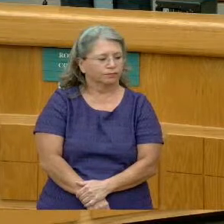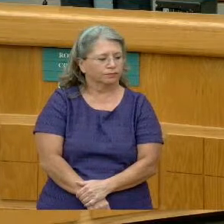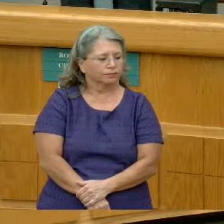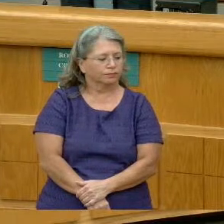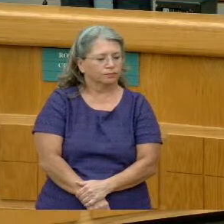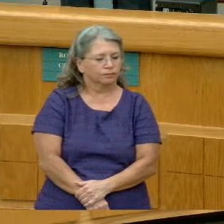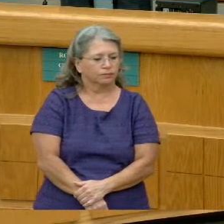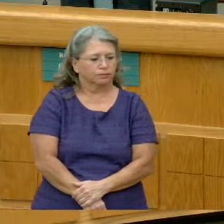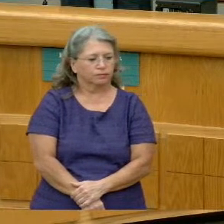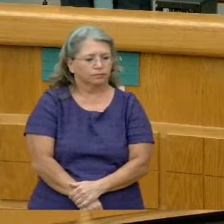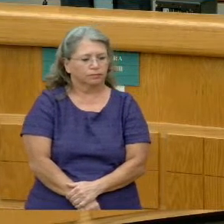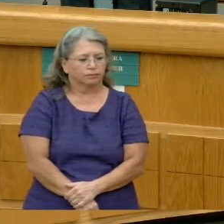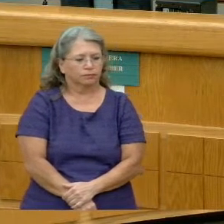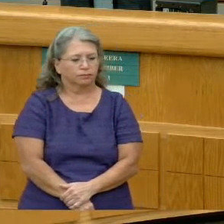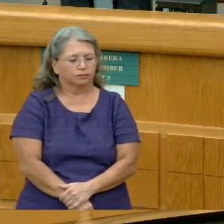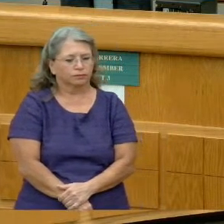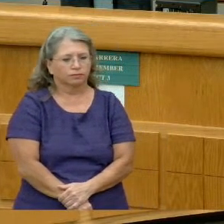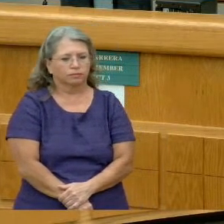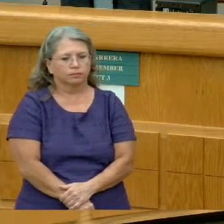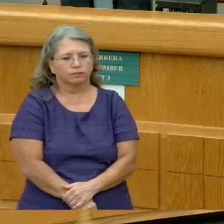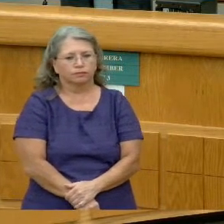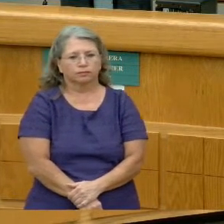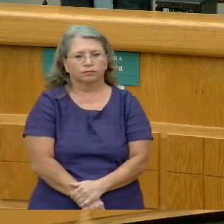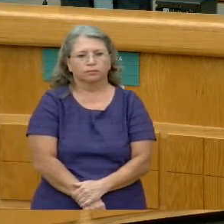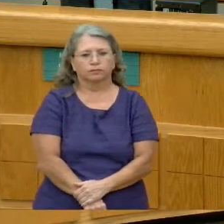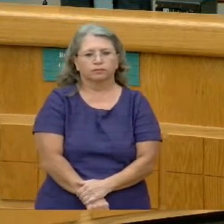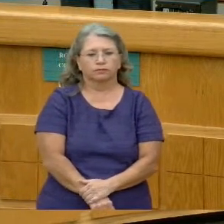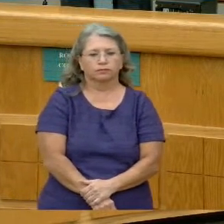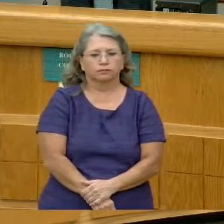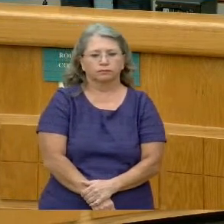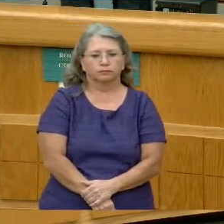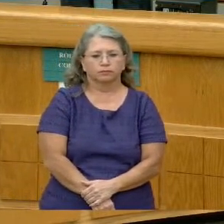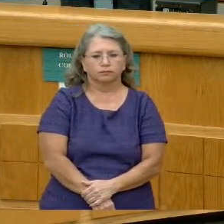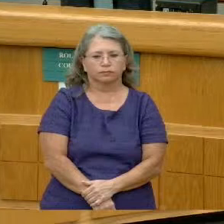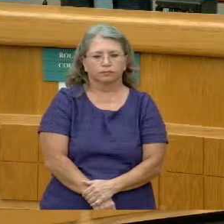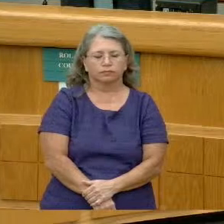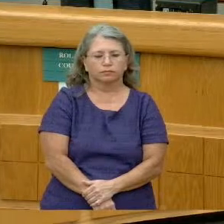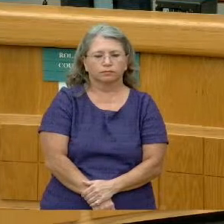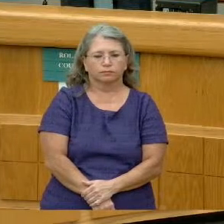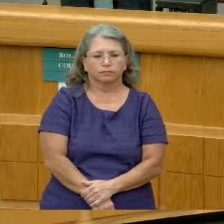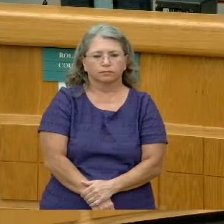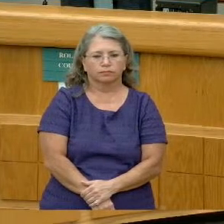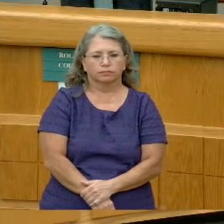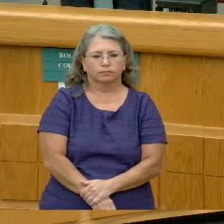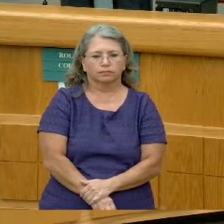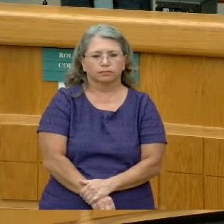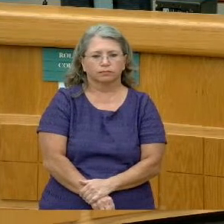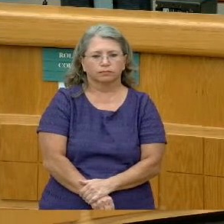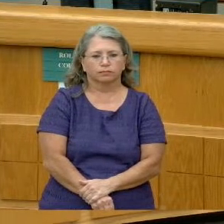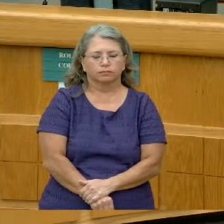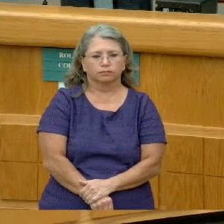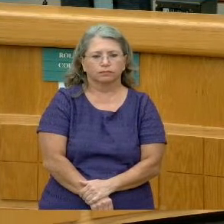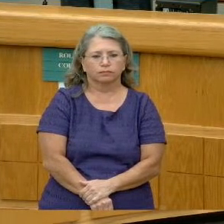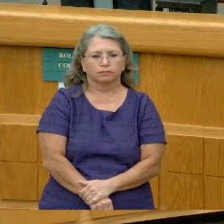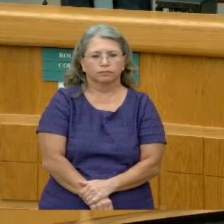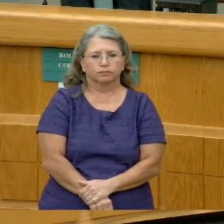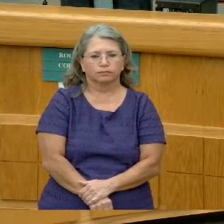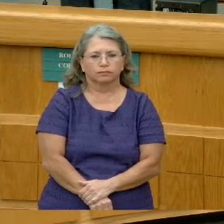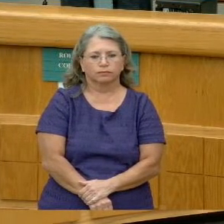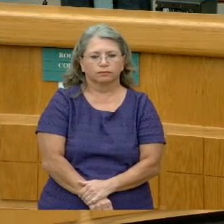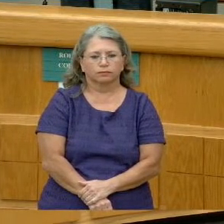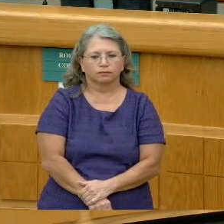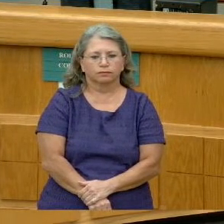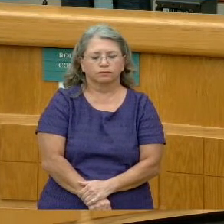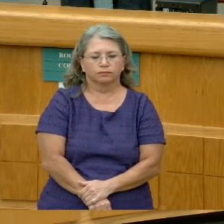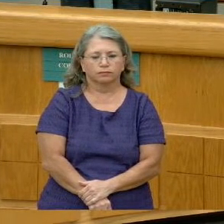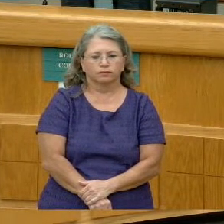de un huracán. La tormenta que se encuentra al norte de Cuba entrará al Golfo de México. Recuerde estar preparado. Asimismo, si se quiere registrar en Reverse